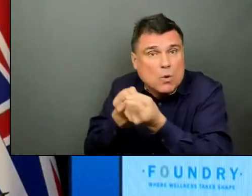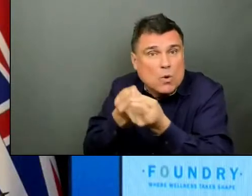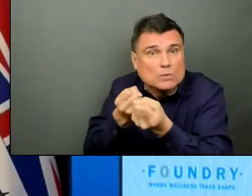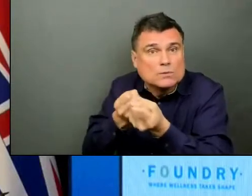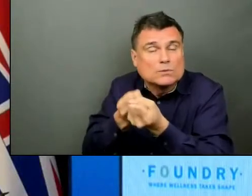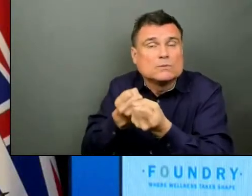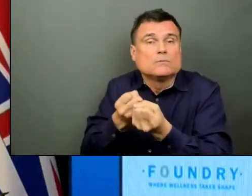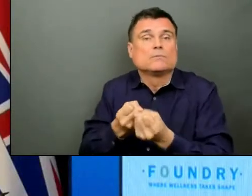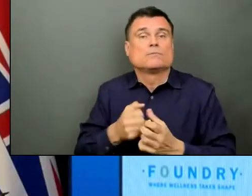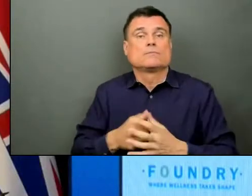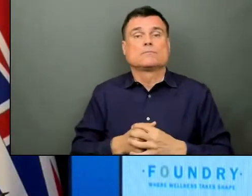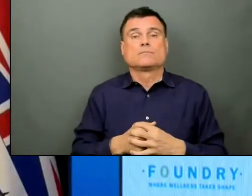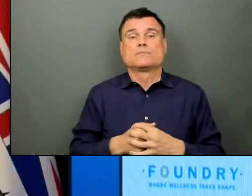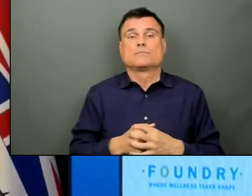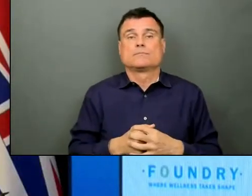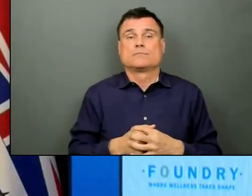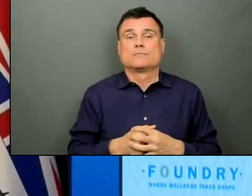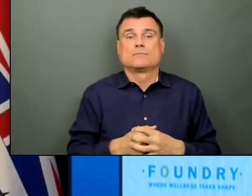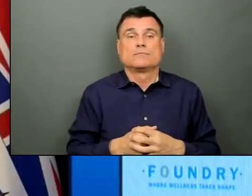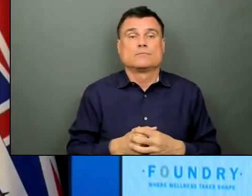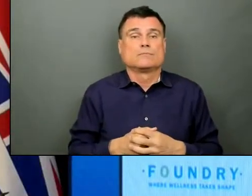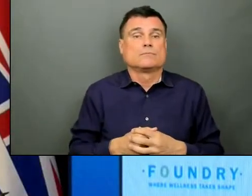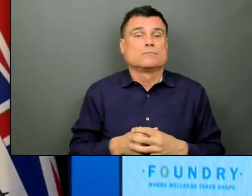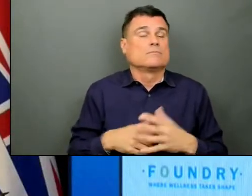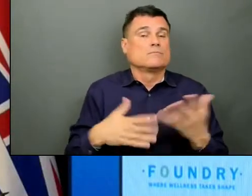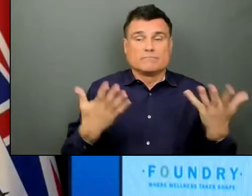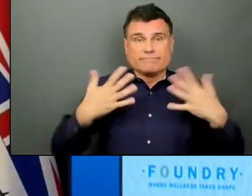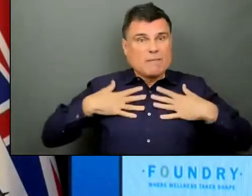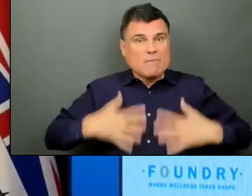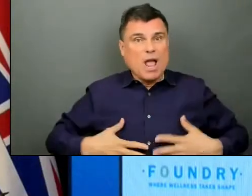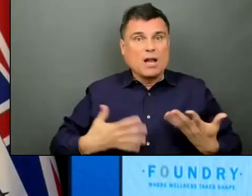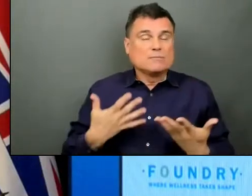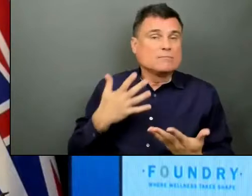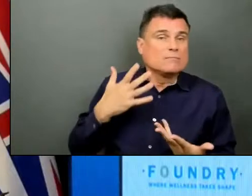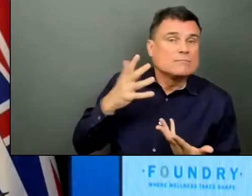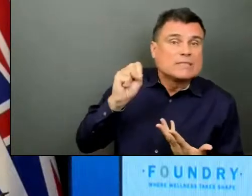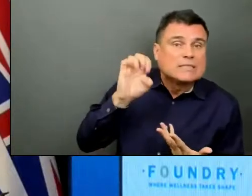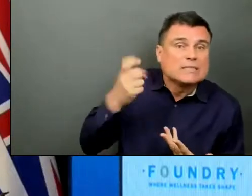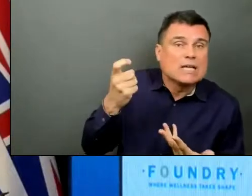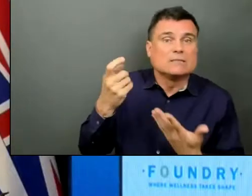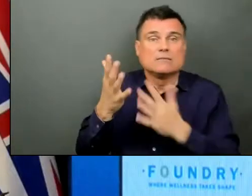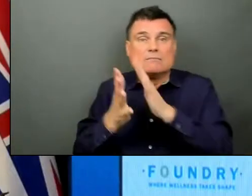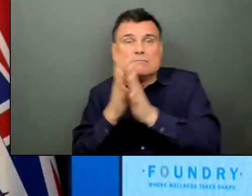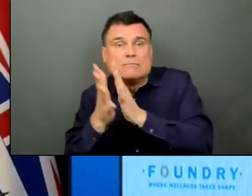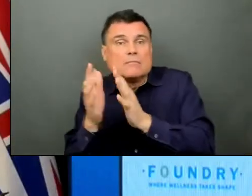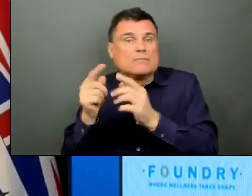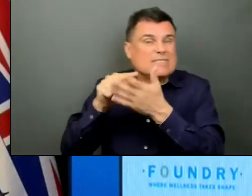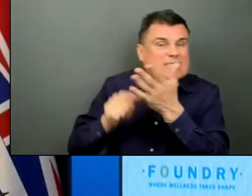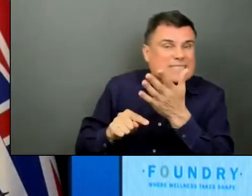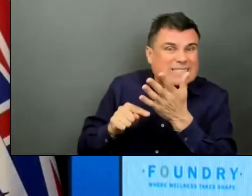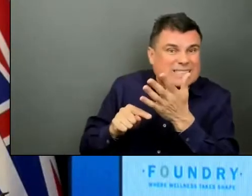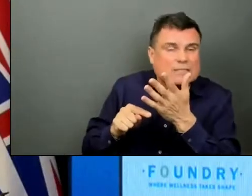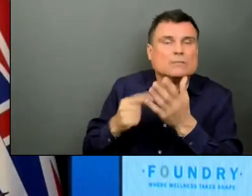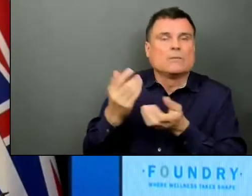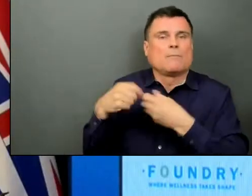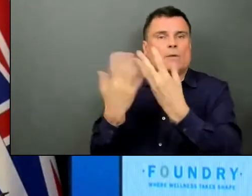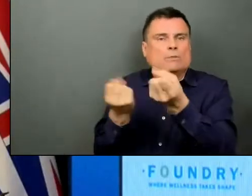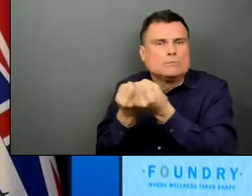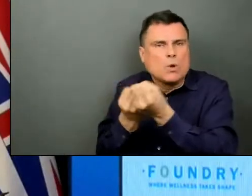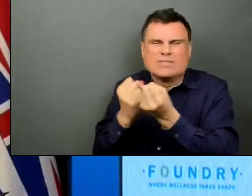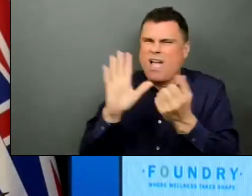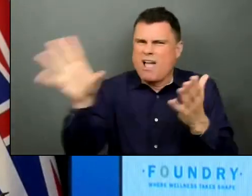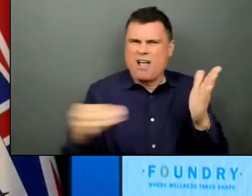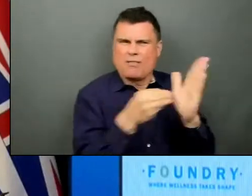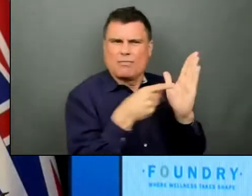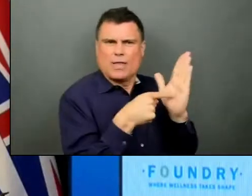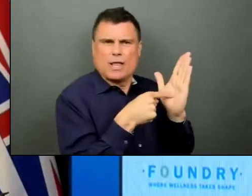youth and families to get the help and support they need when they ask for it. With in-person services being limited